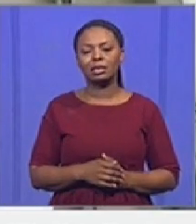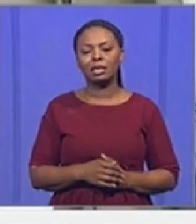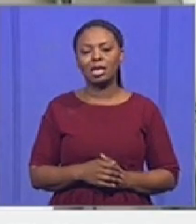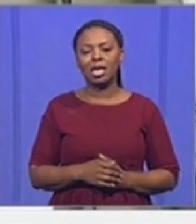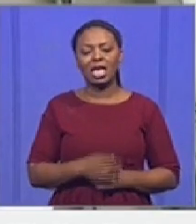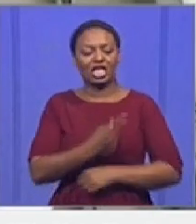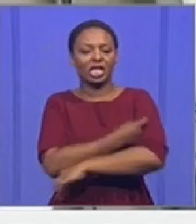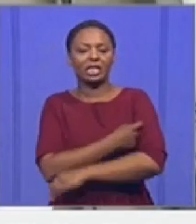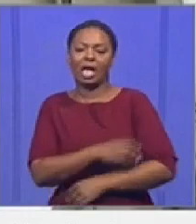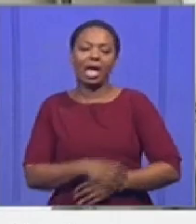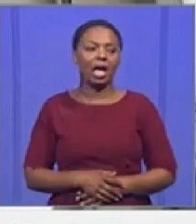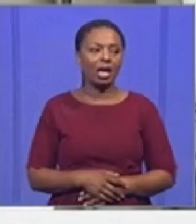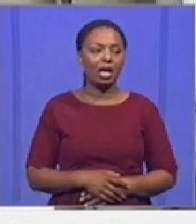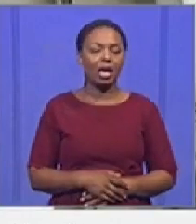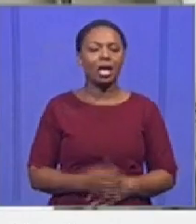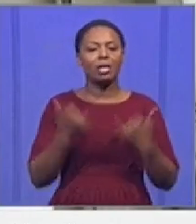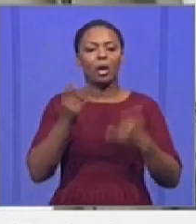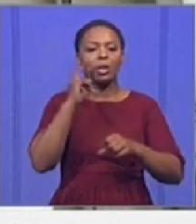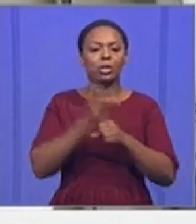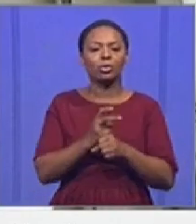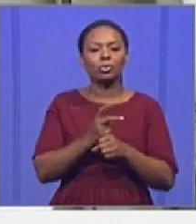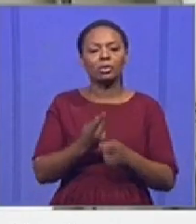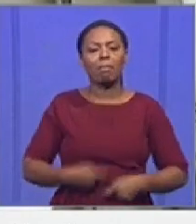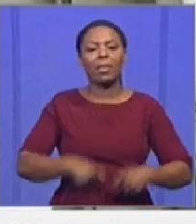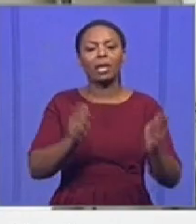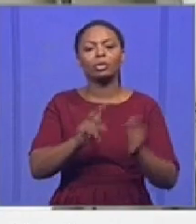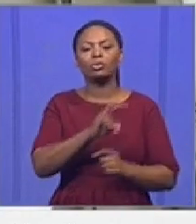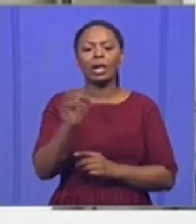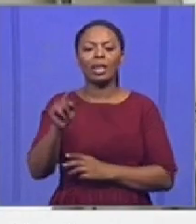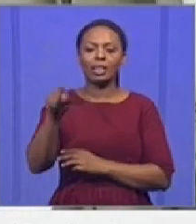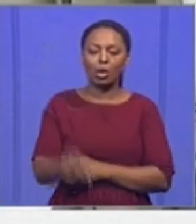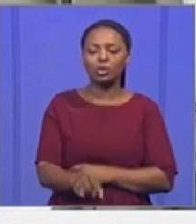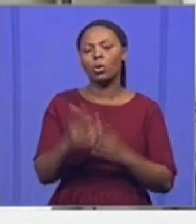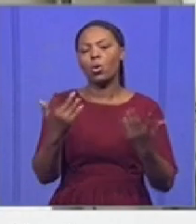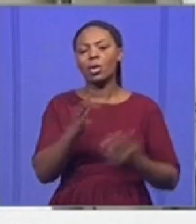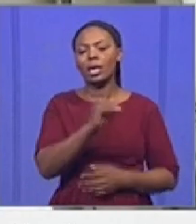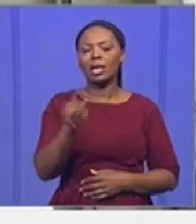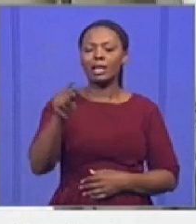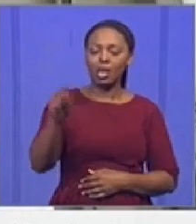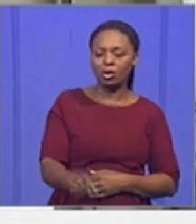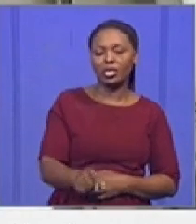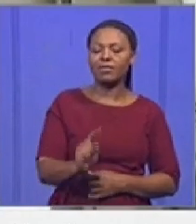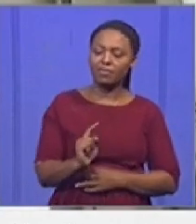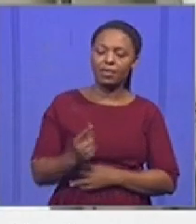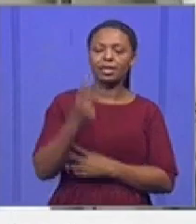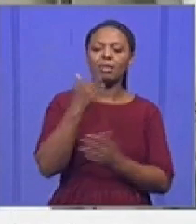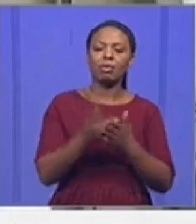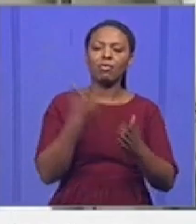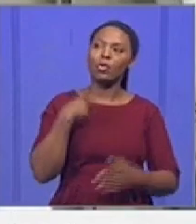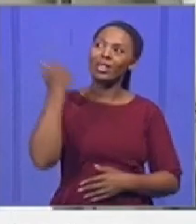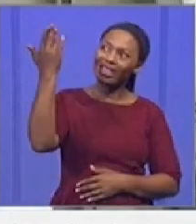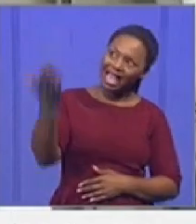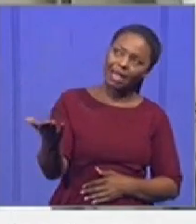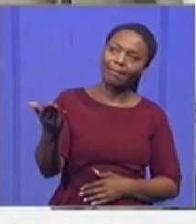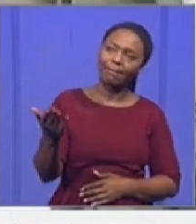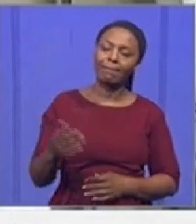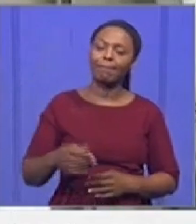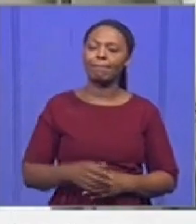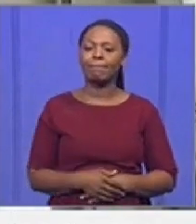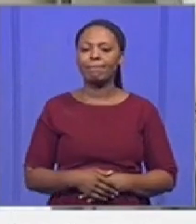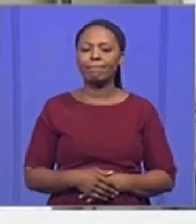injection. You need to spend that 200,000, 300,000 first before you can claim it later. But